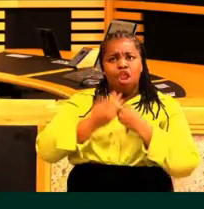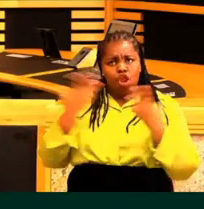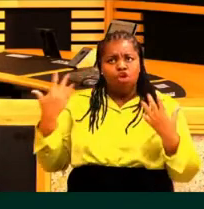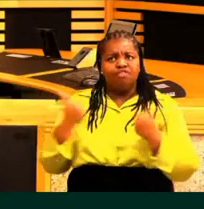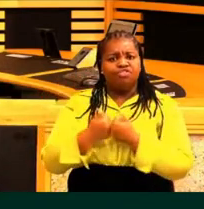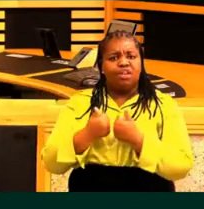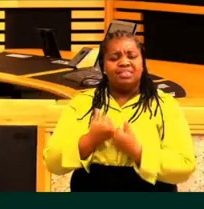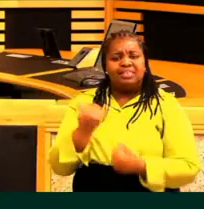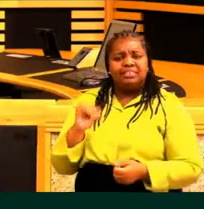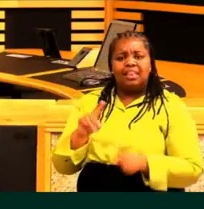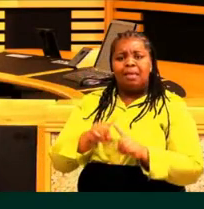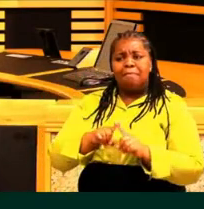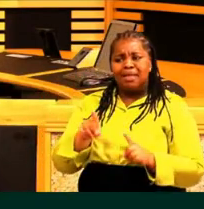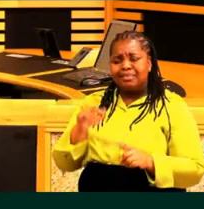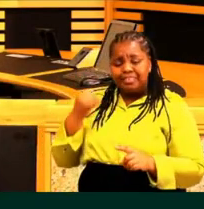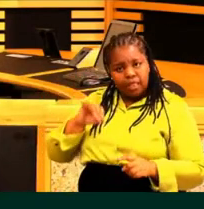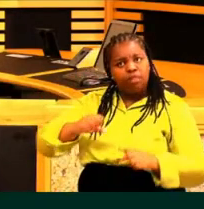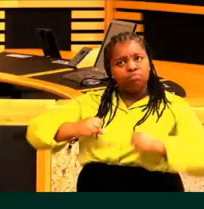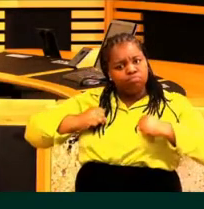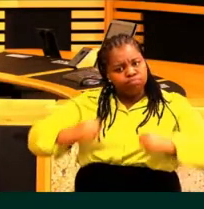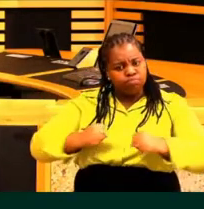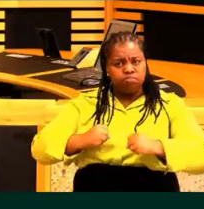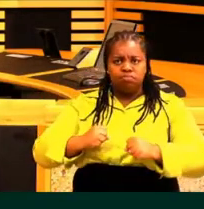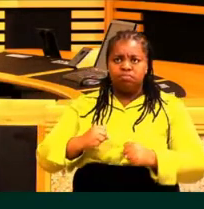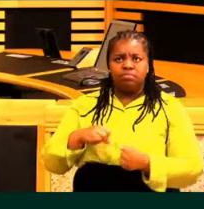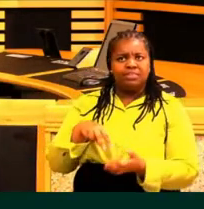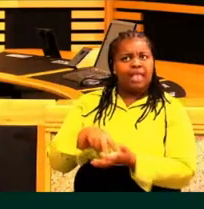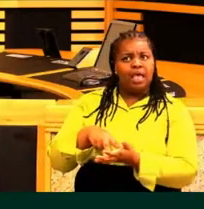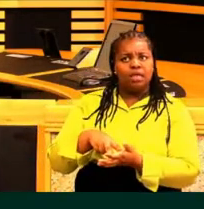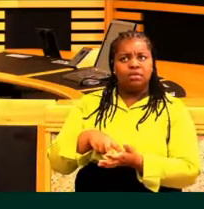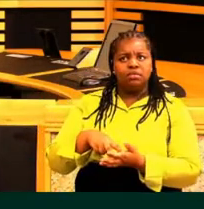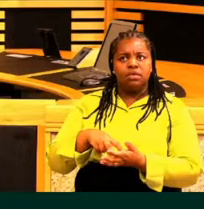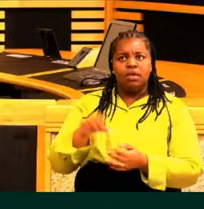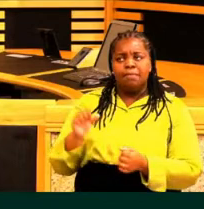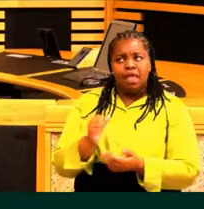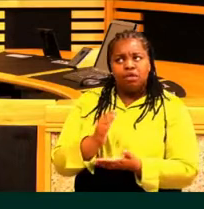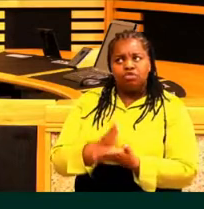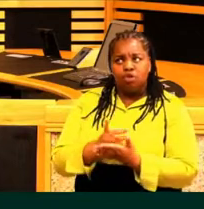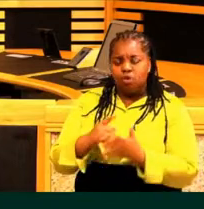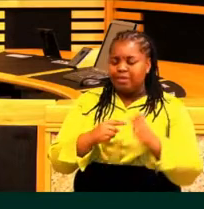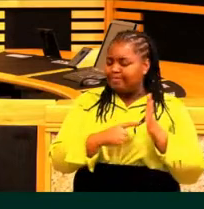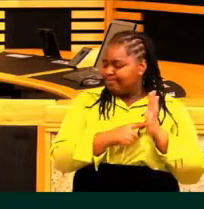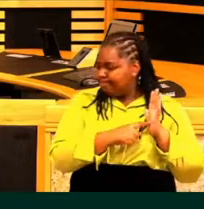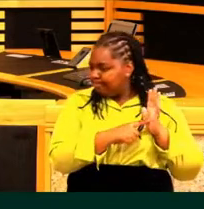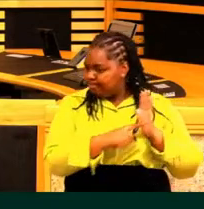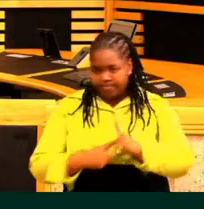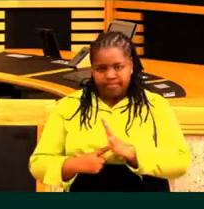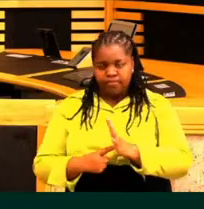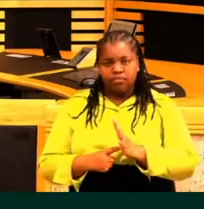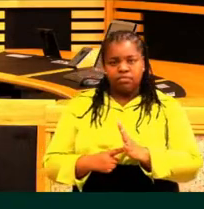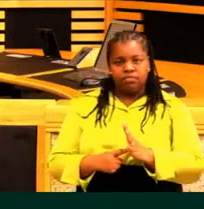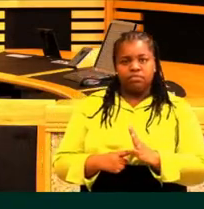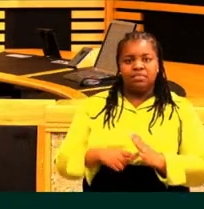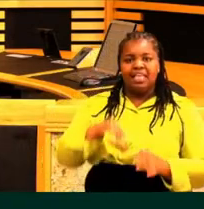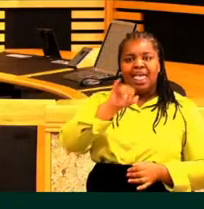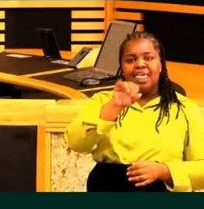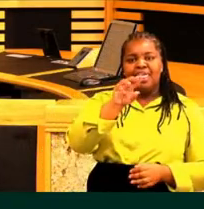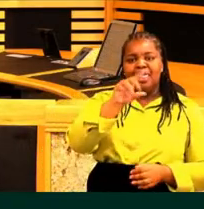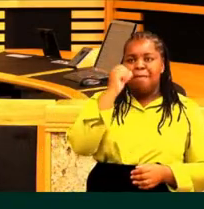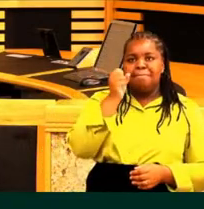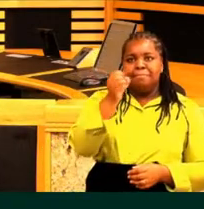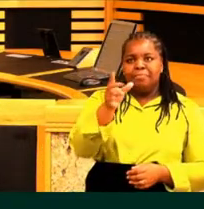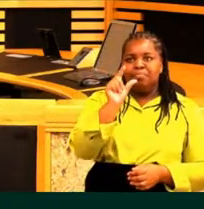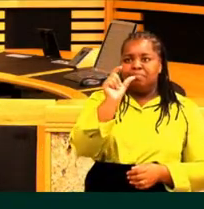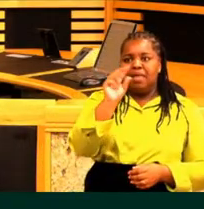yet they continue to be strong befitting the time itself in Bogota